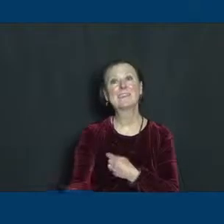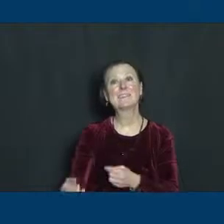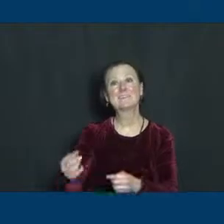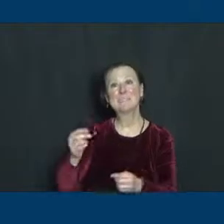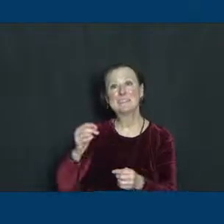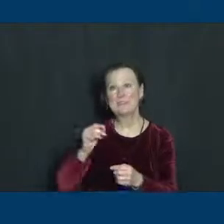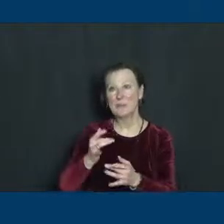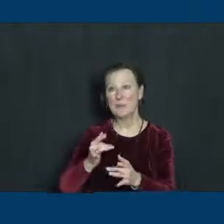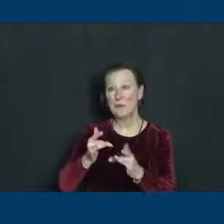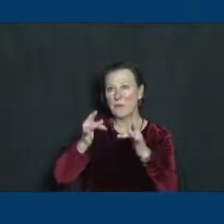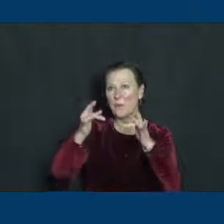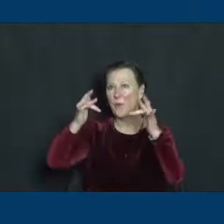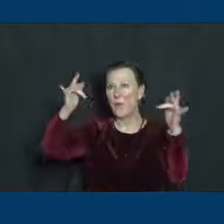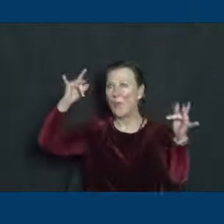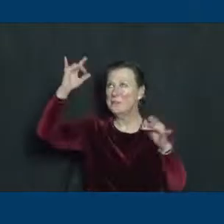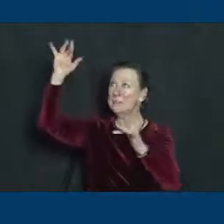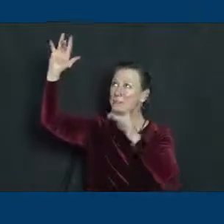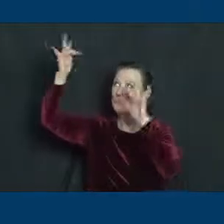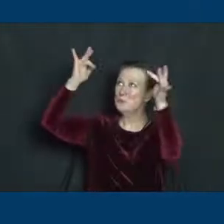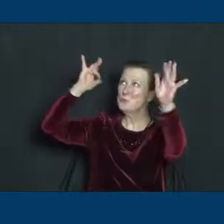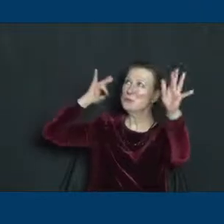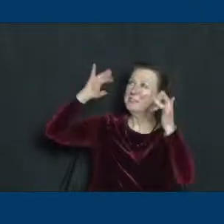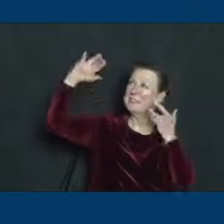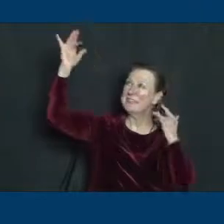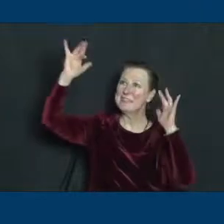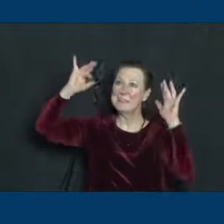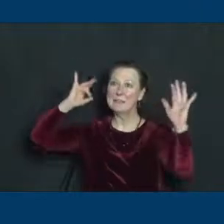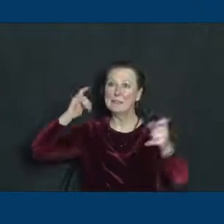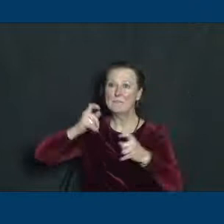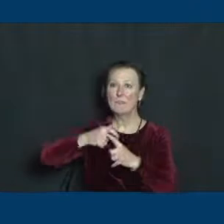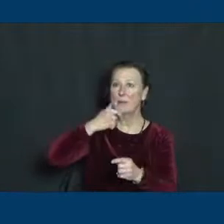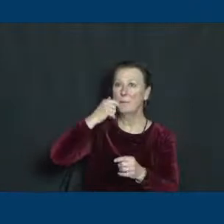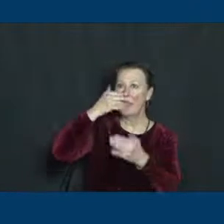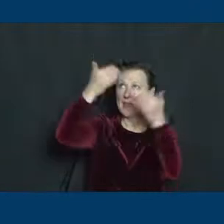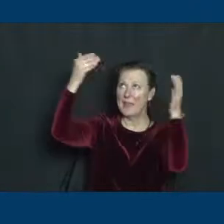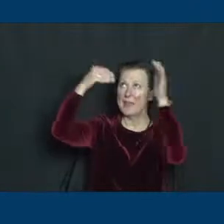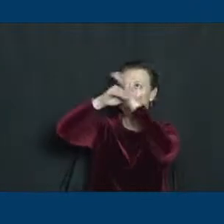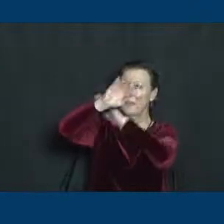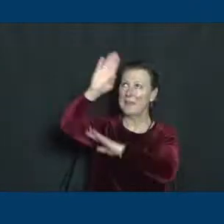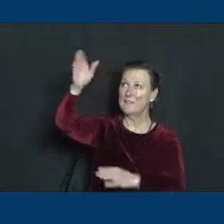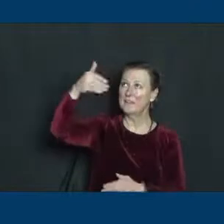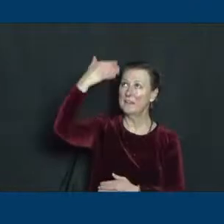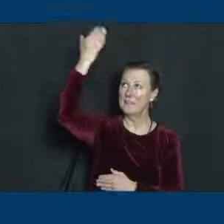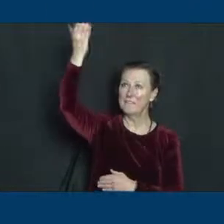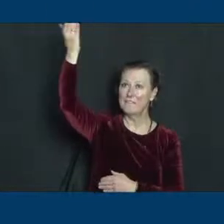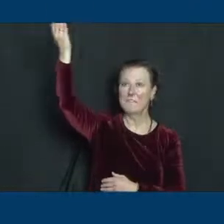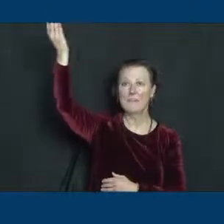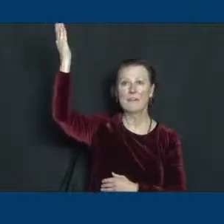sight, pouring stream from Jerusalem.